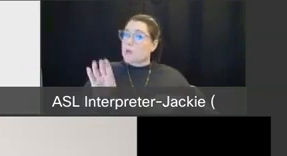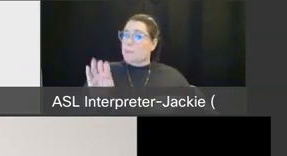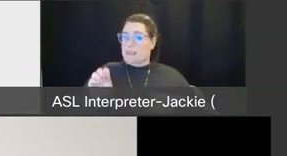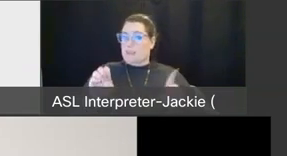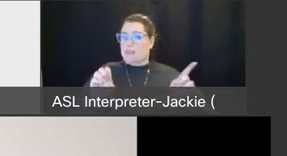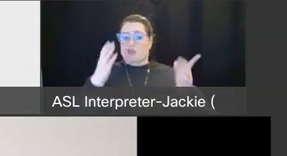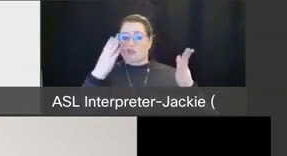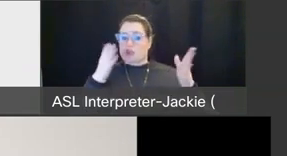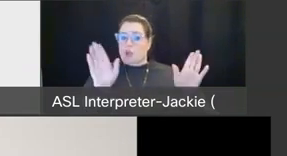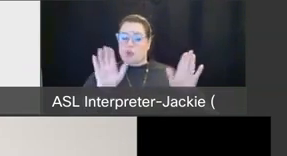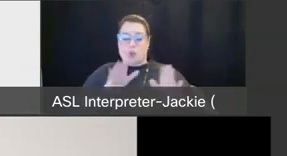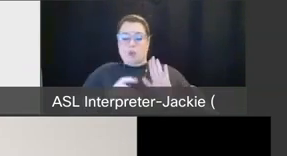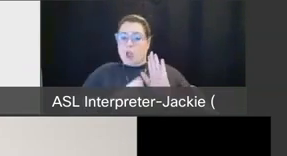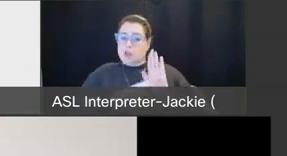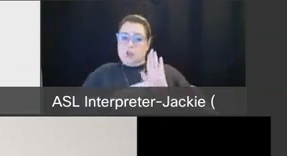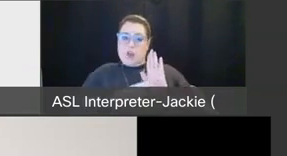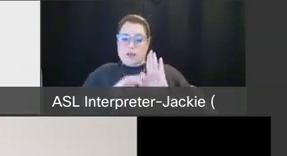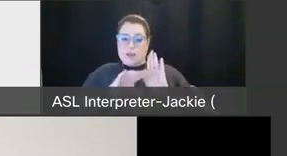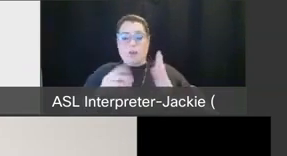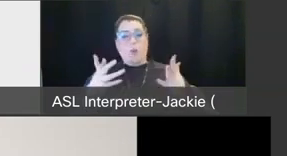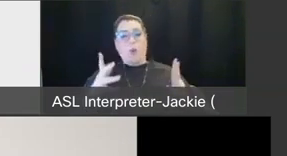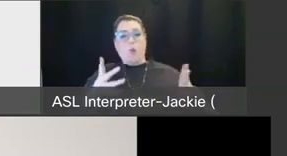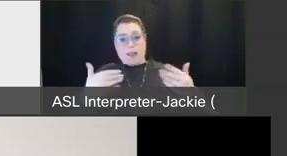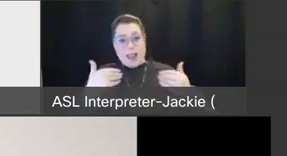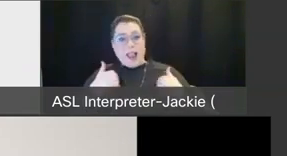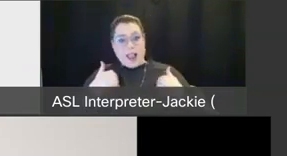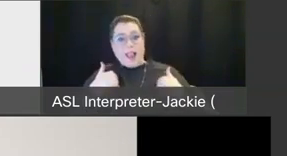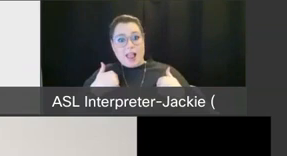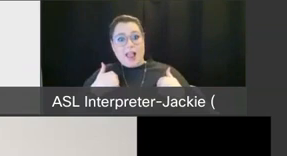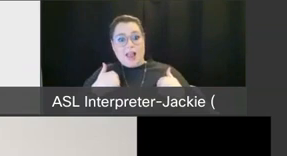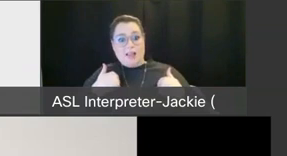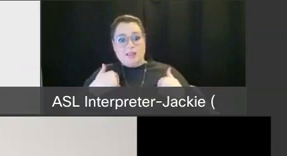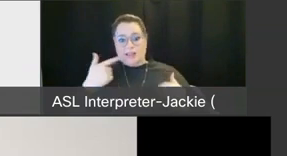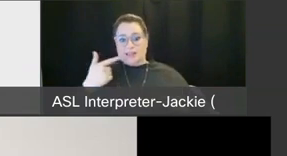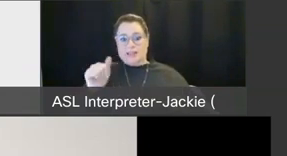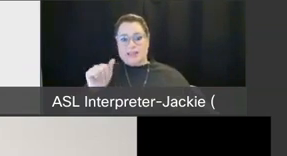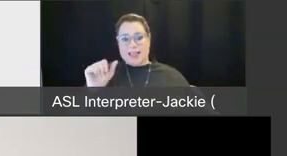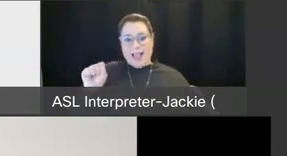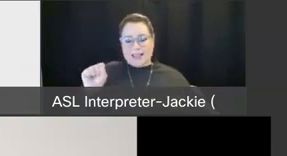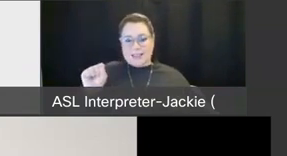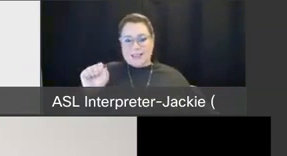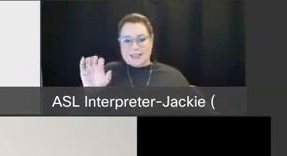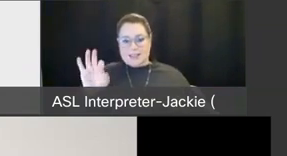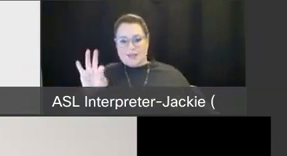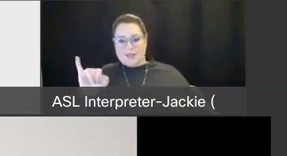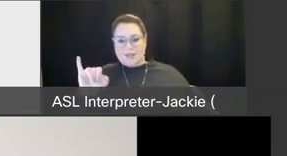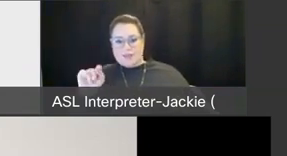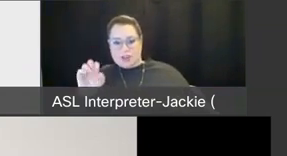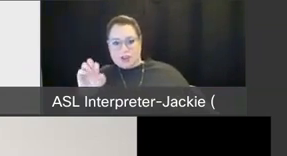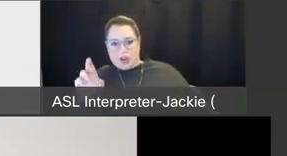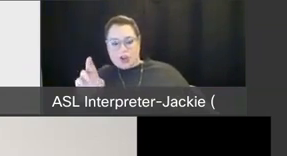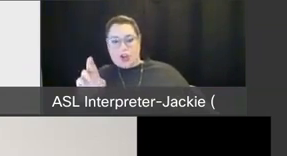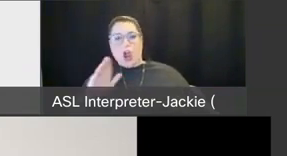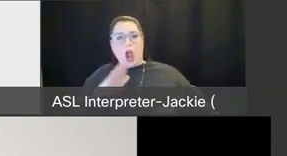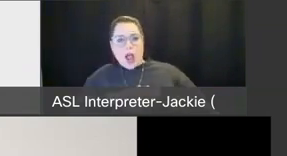fine. But when you are talking to them about the subcontractors, you want to make sure you're asking those questions,